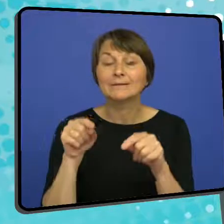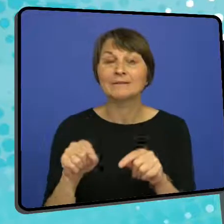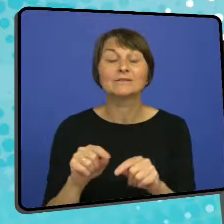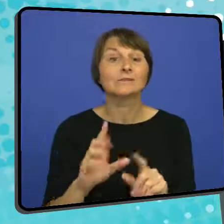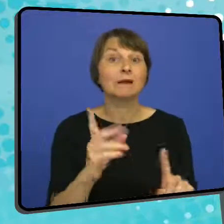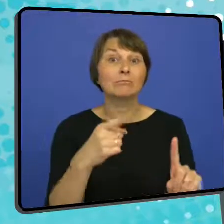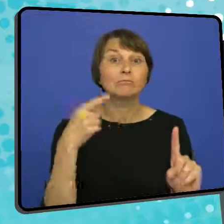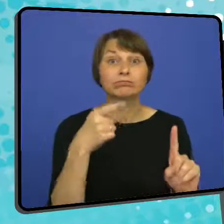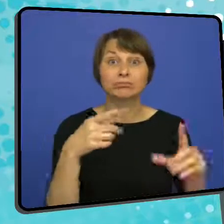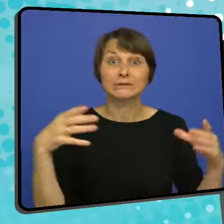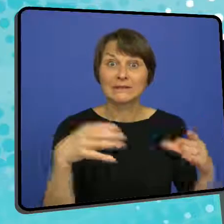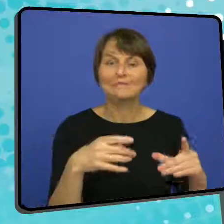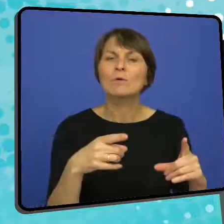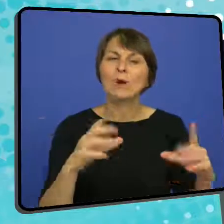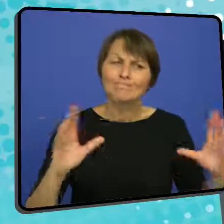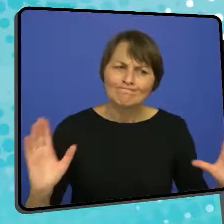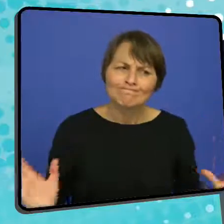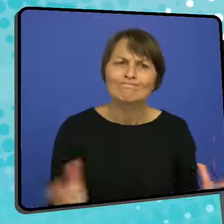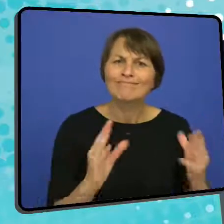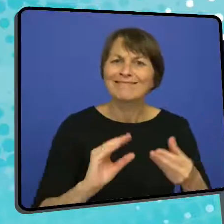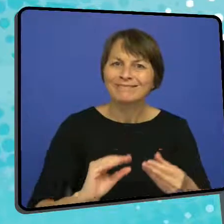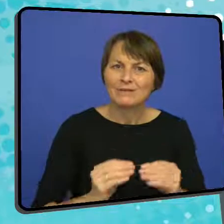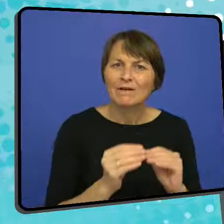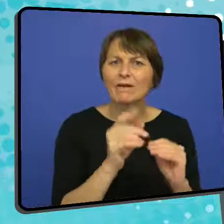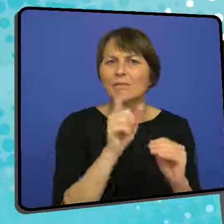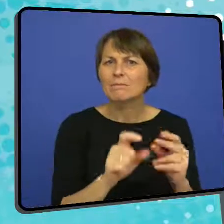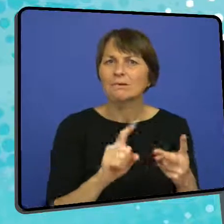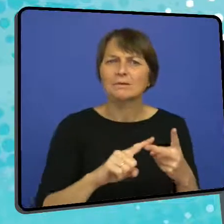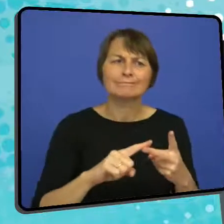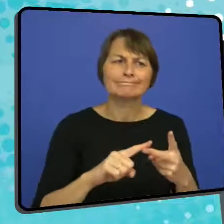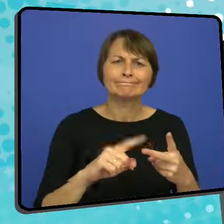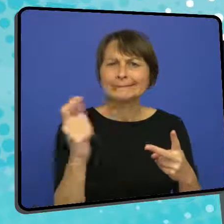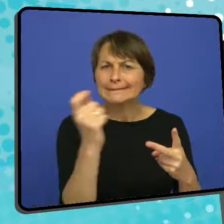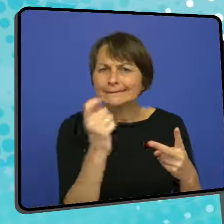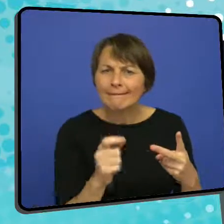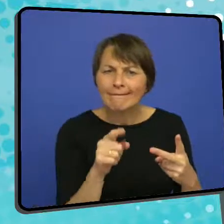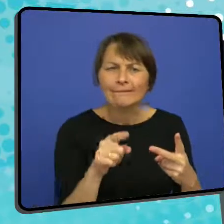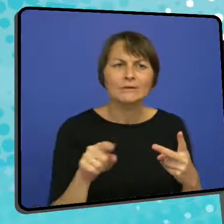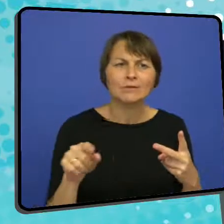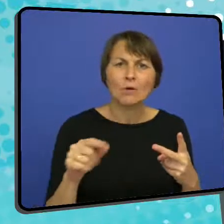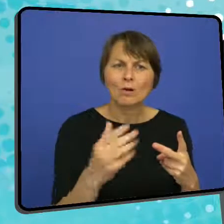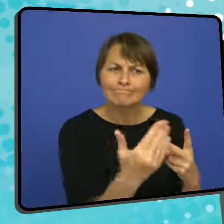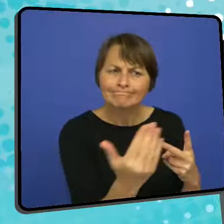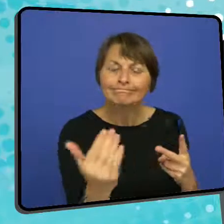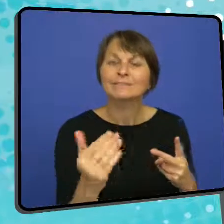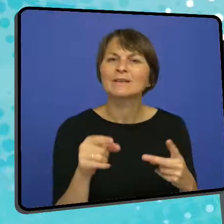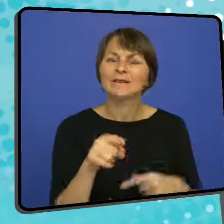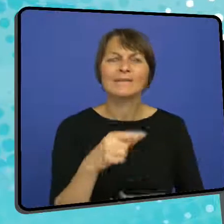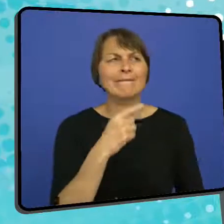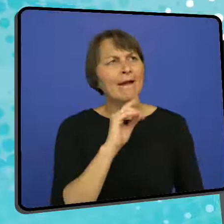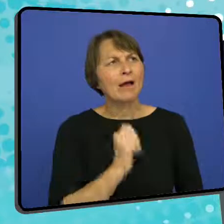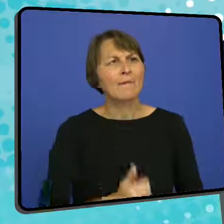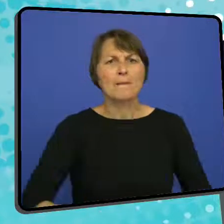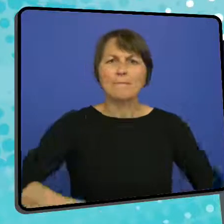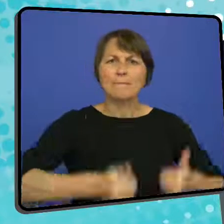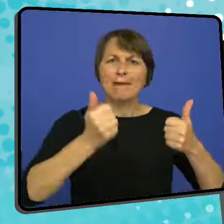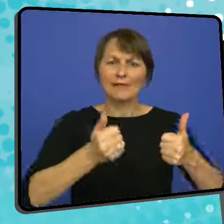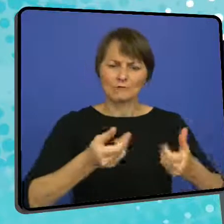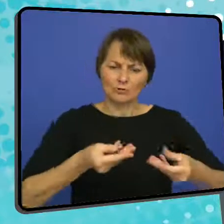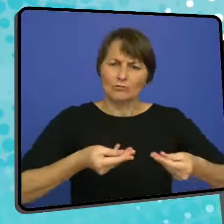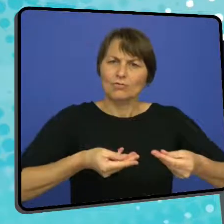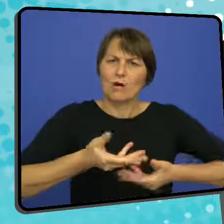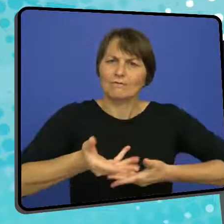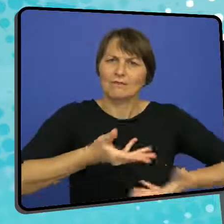enable developers, but also designers and content writers to create conversational experiences with